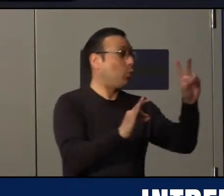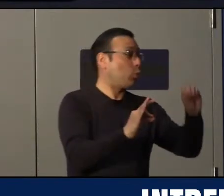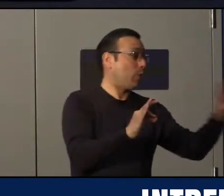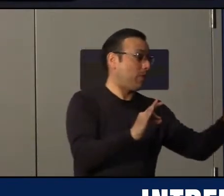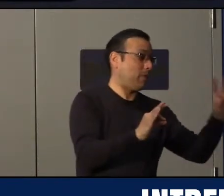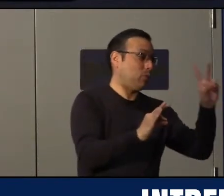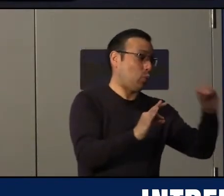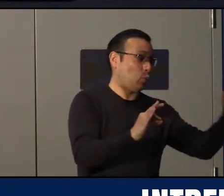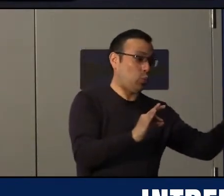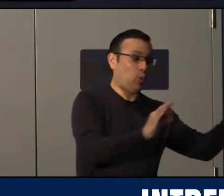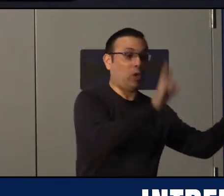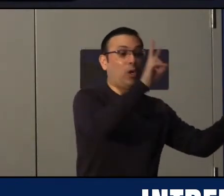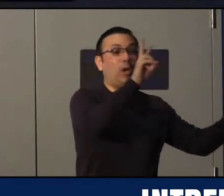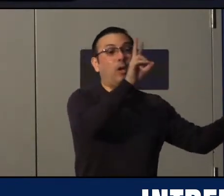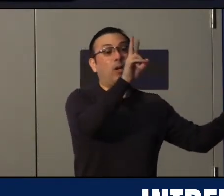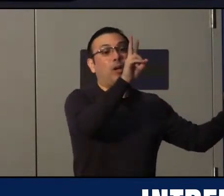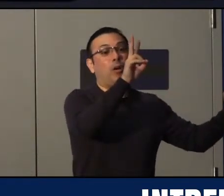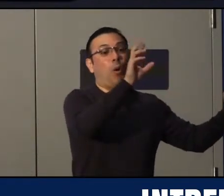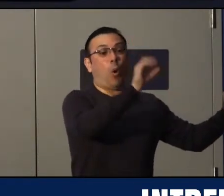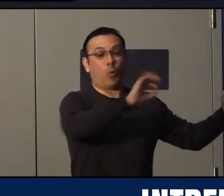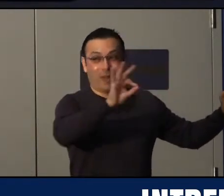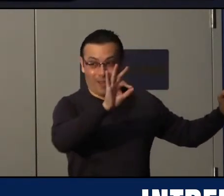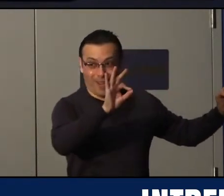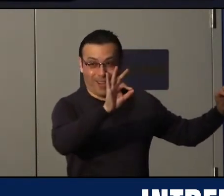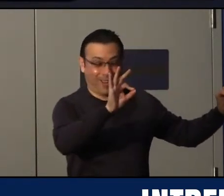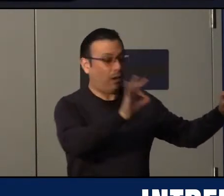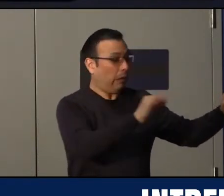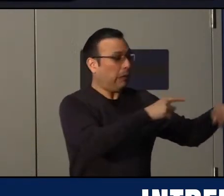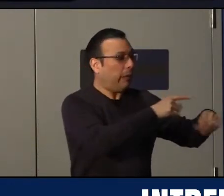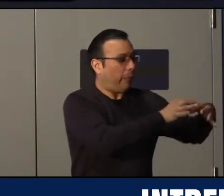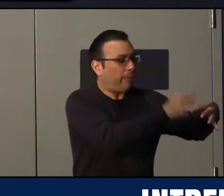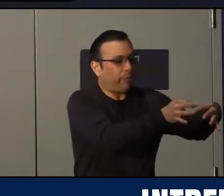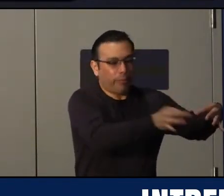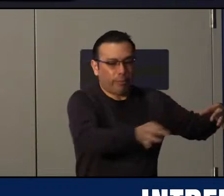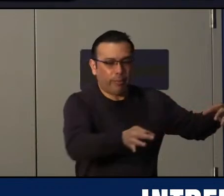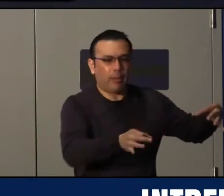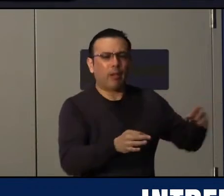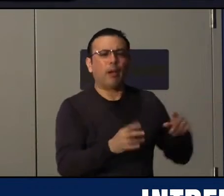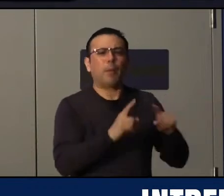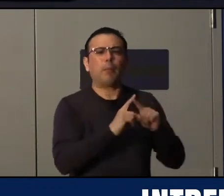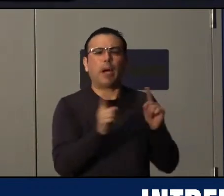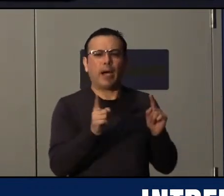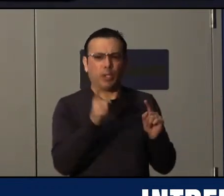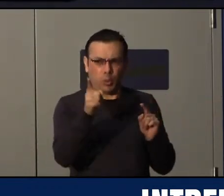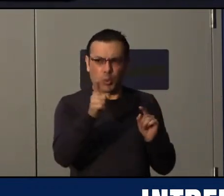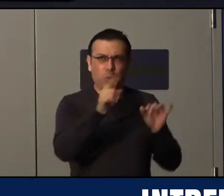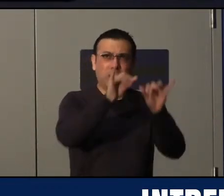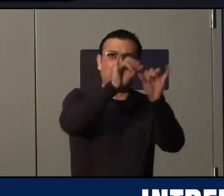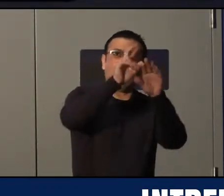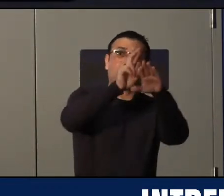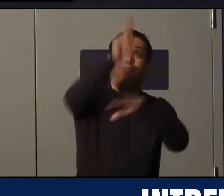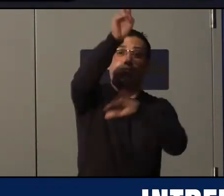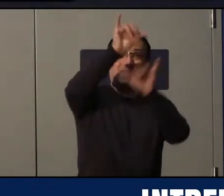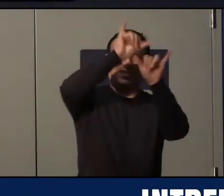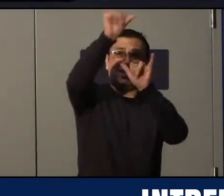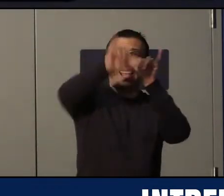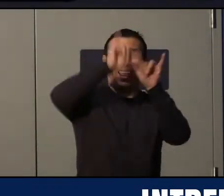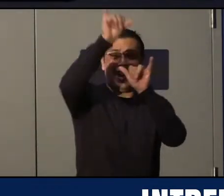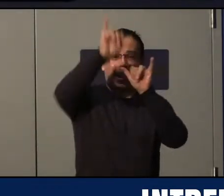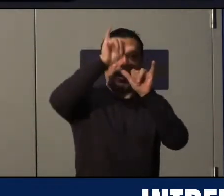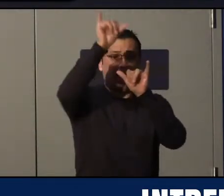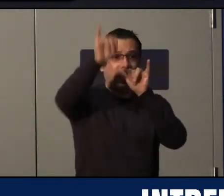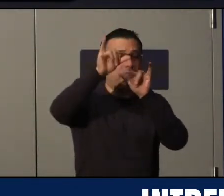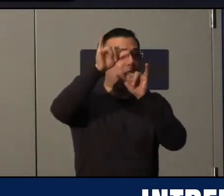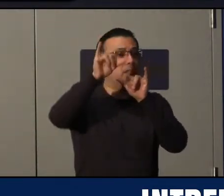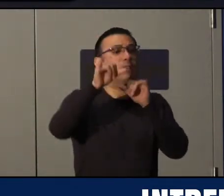some things that slowed us down a little bit back then. But you were up there for quite a while. You were an expedition crew member